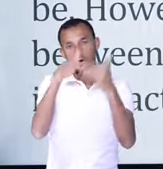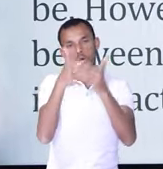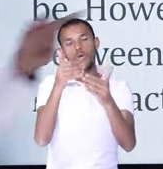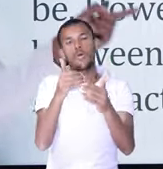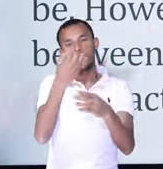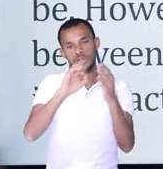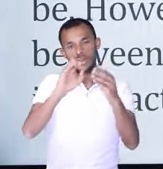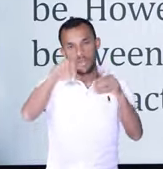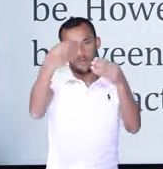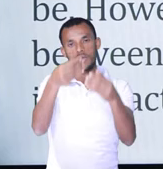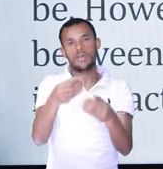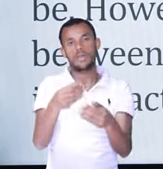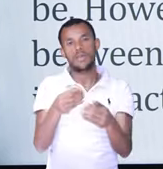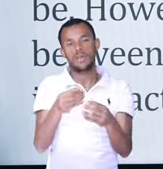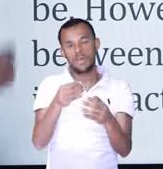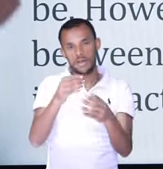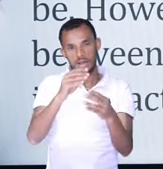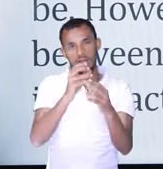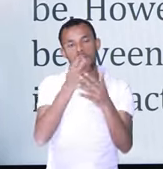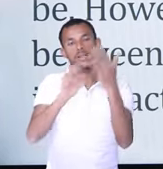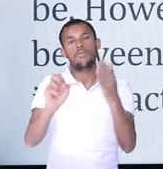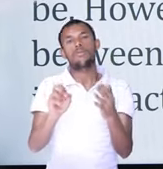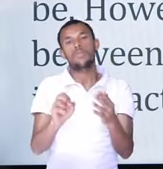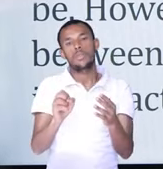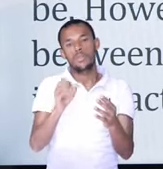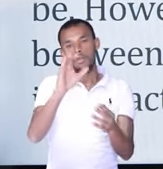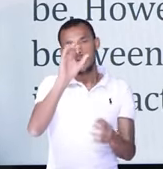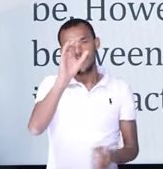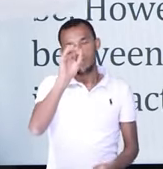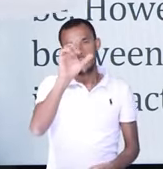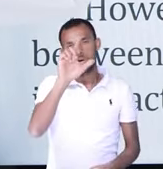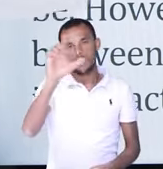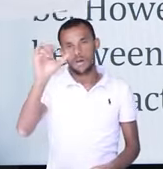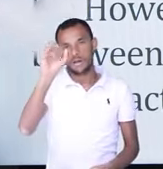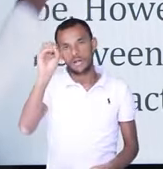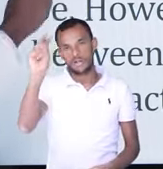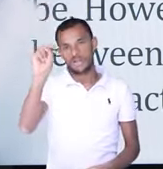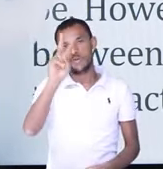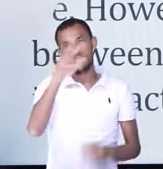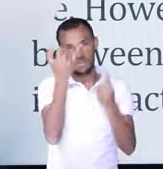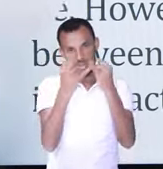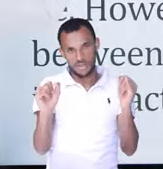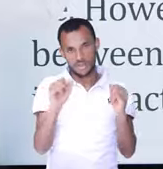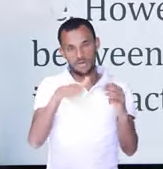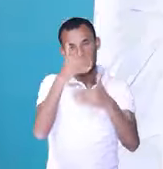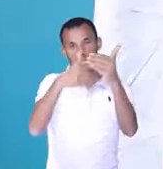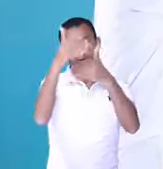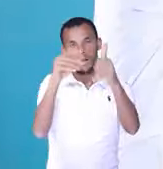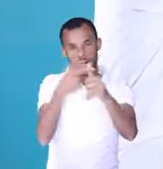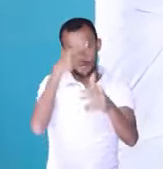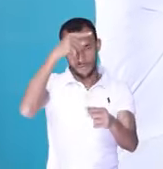are not give the desired product. Because collision, again, classify into two types. One, effective